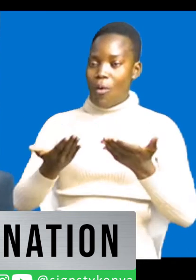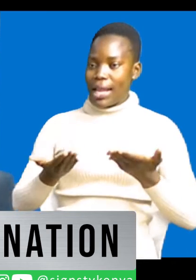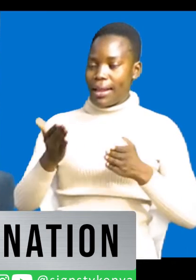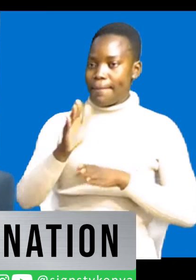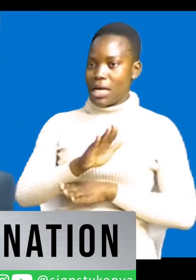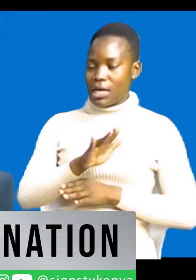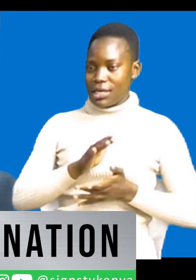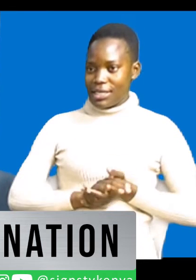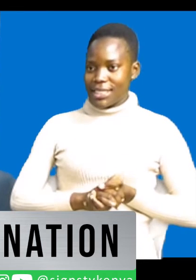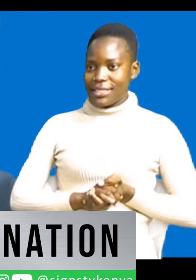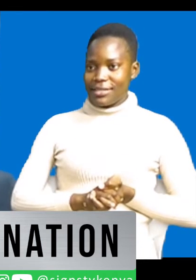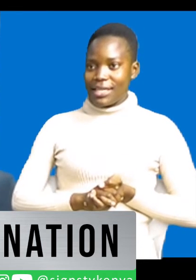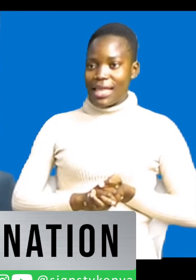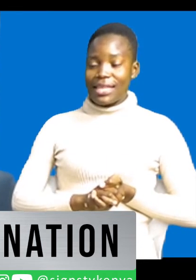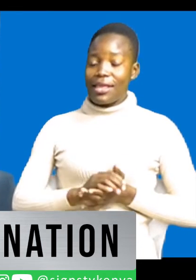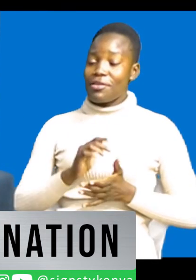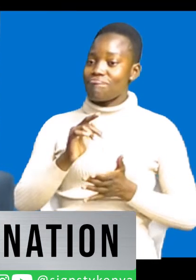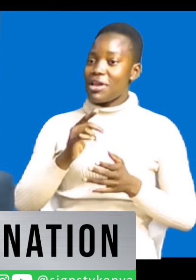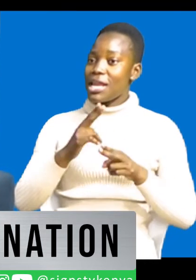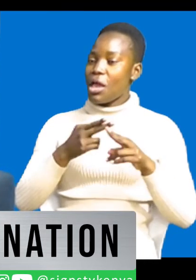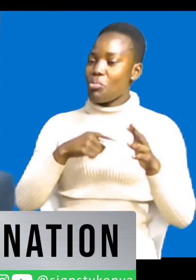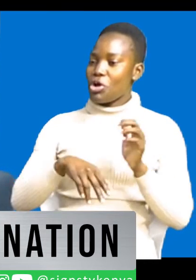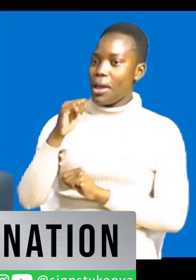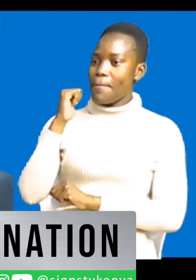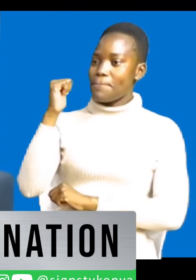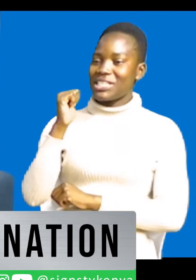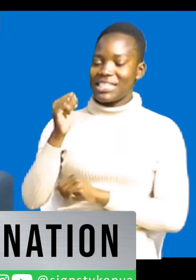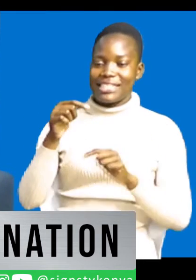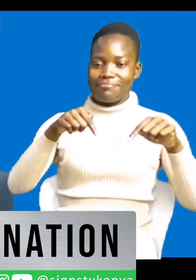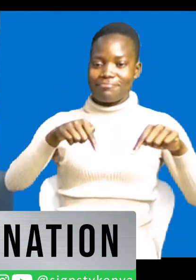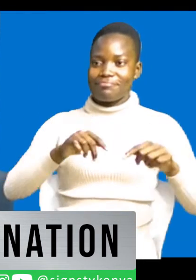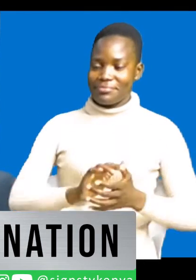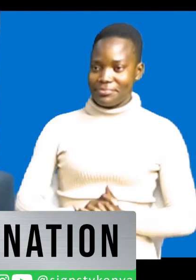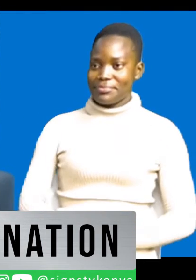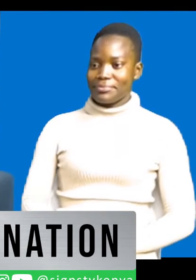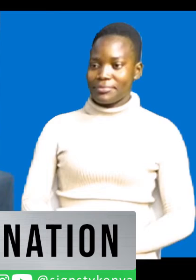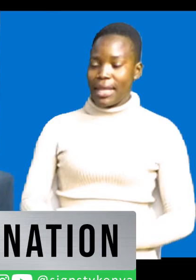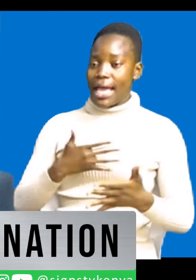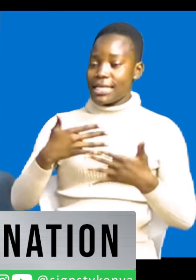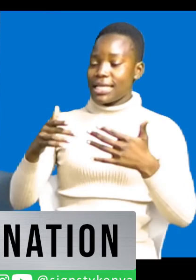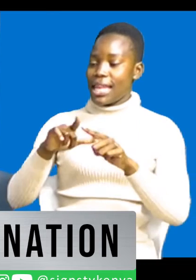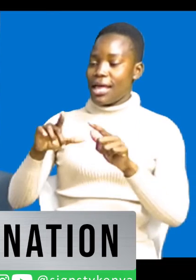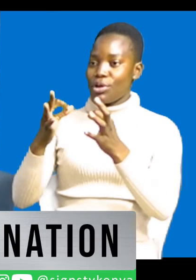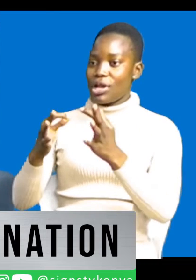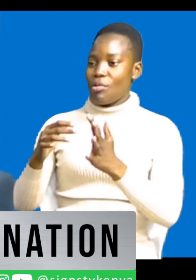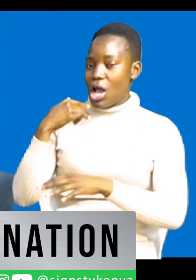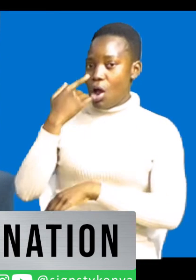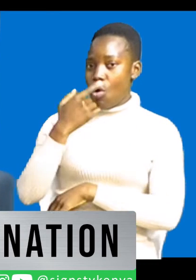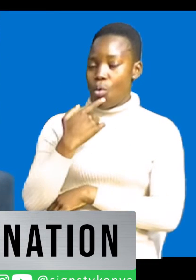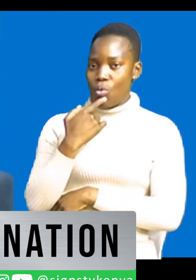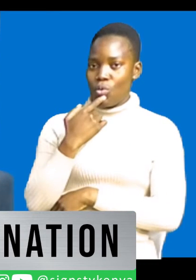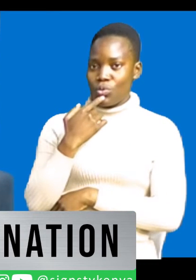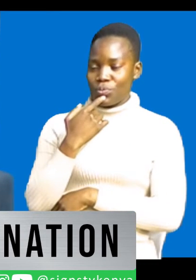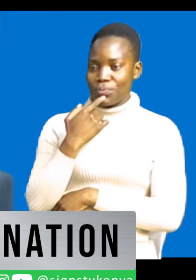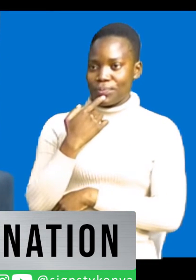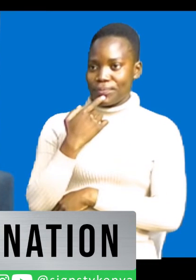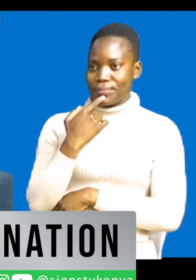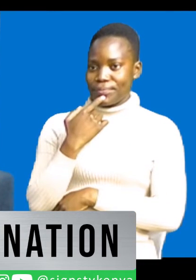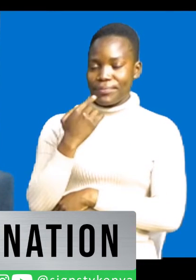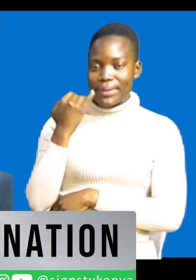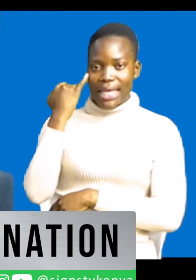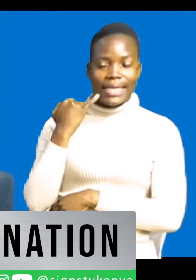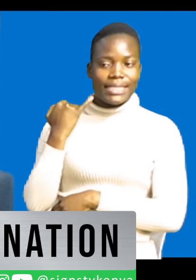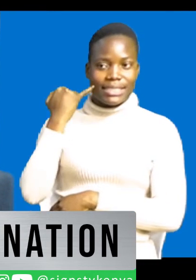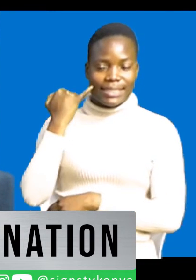back. This is Politics Today. My sign language interpreter in this section